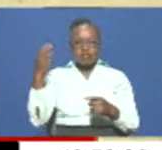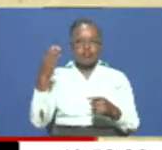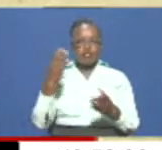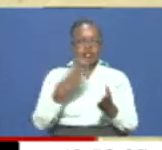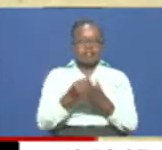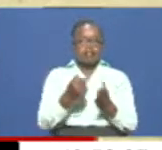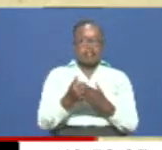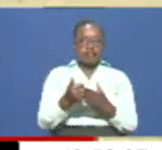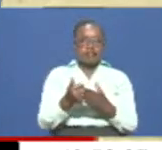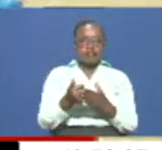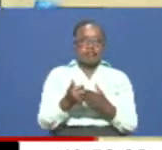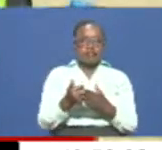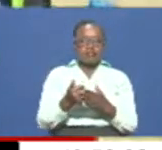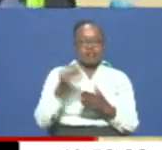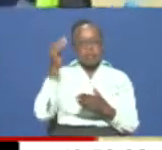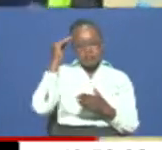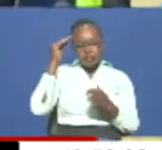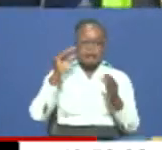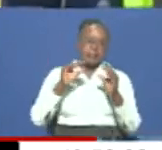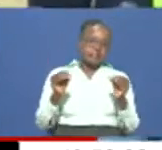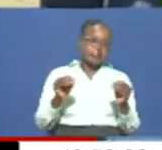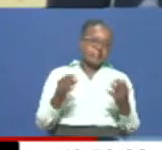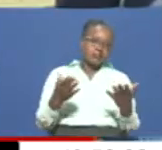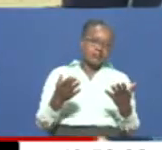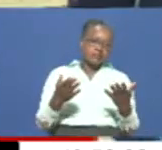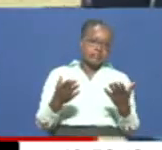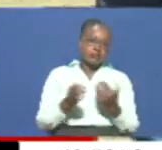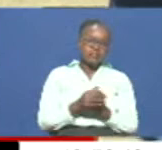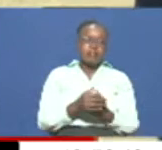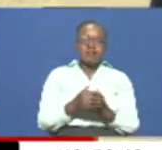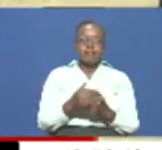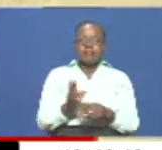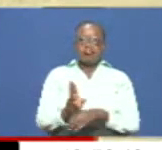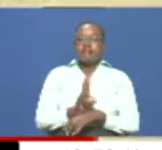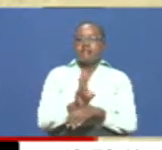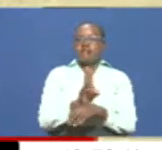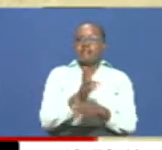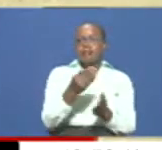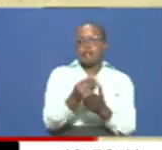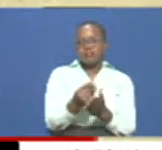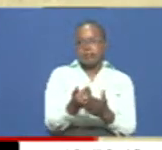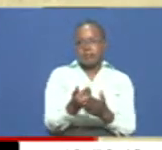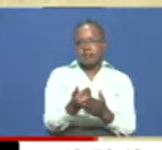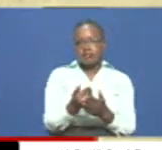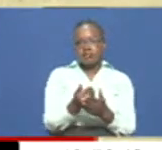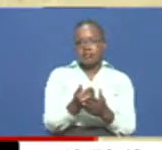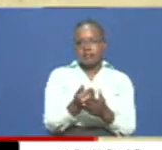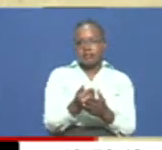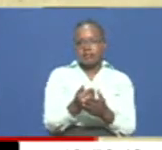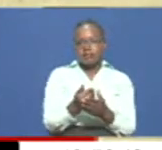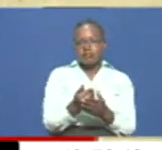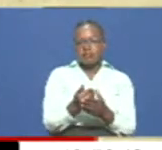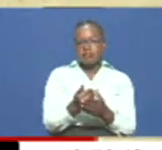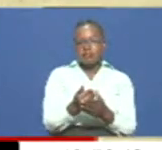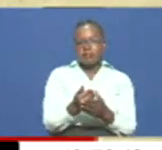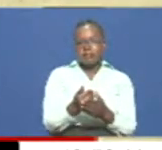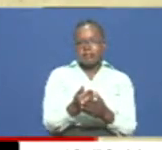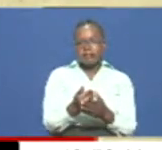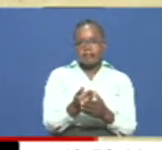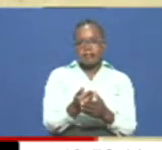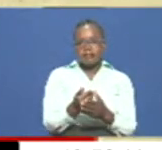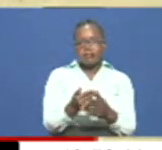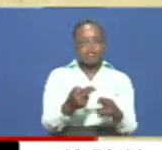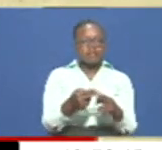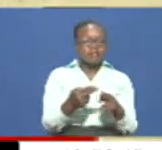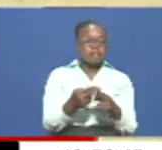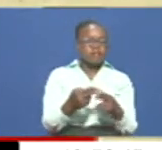but there's no education in between on how to handle themselves, how to handle the, you know, the name they have received